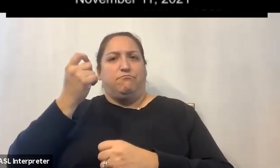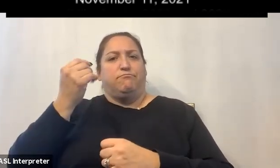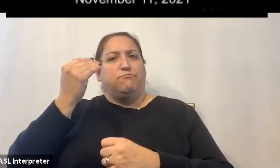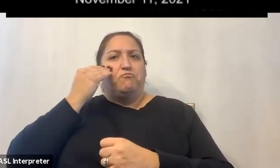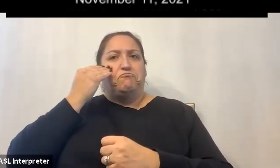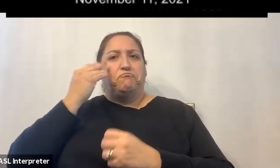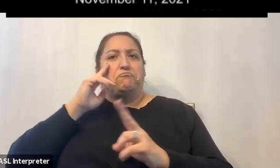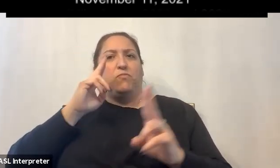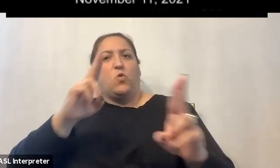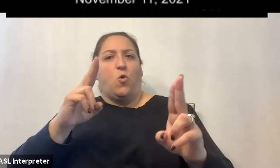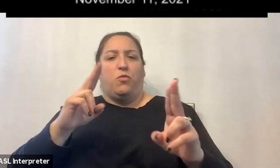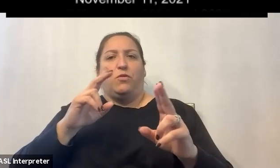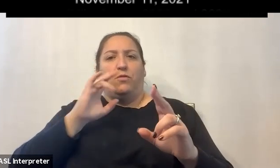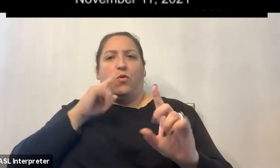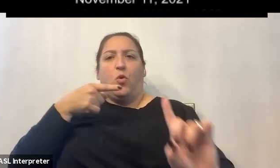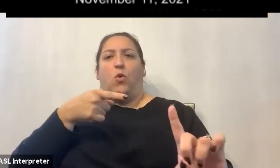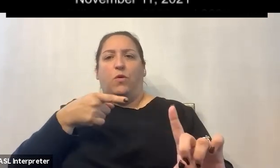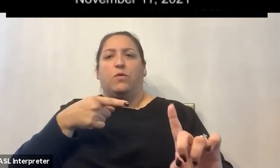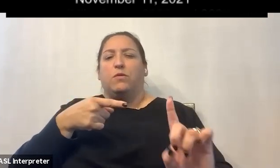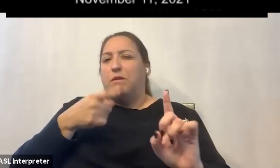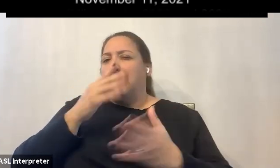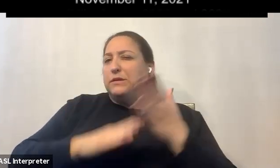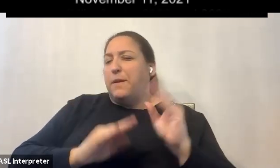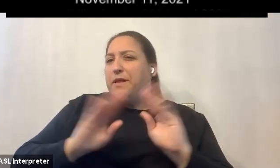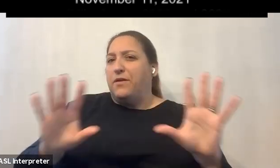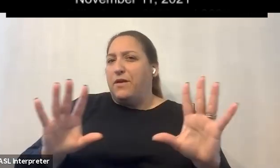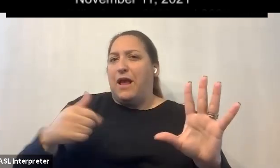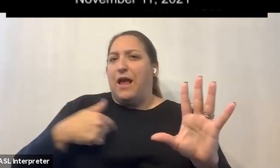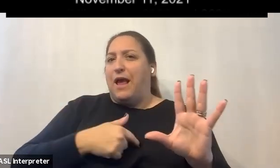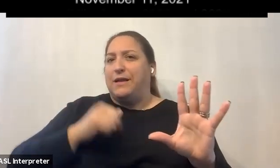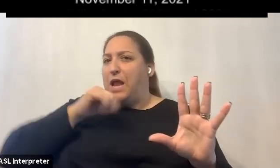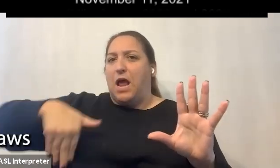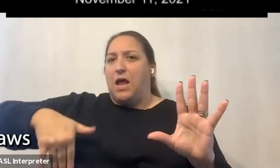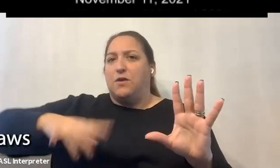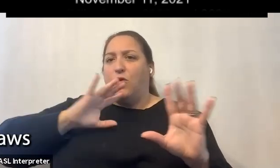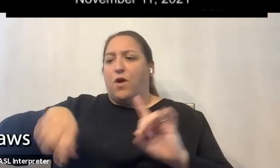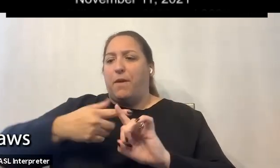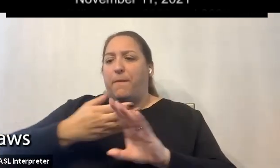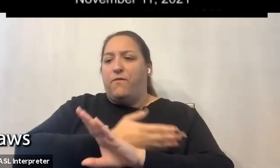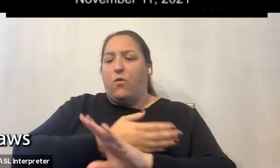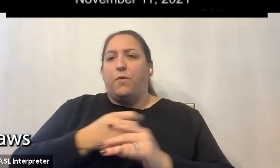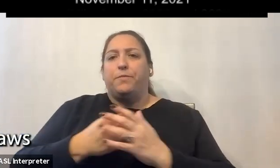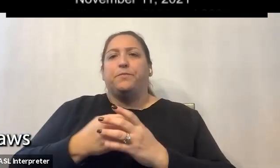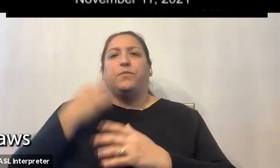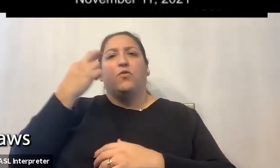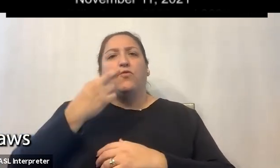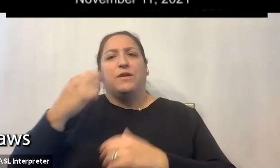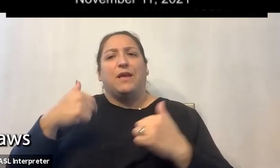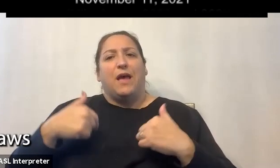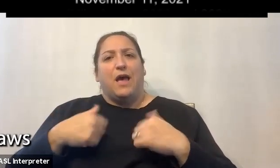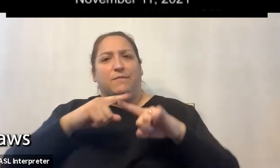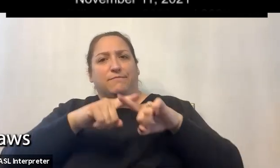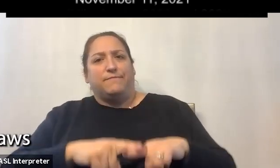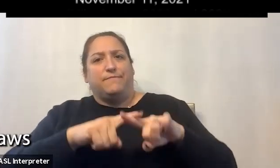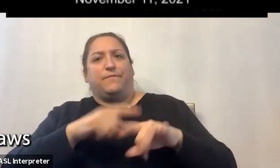Just to give a bit of clarification that I did not mention before, The reason I am relying on